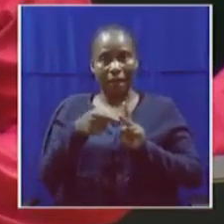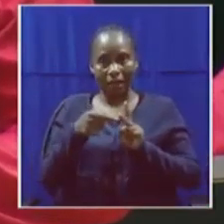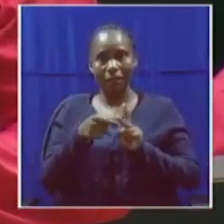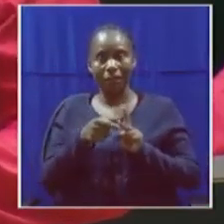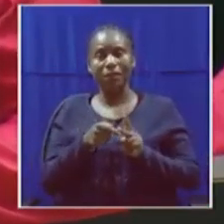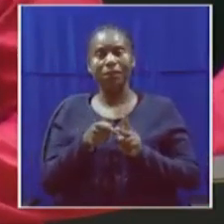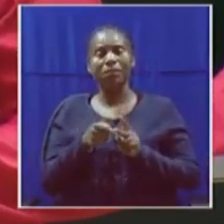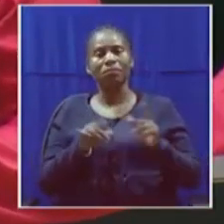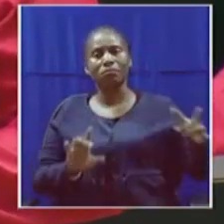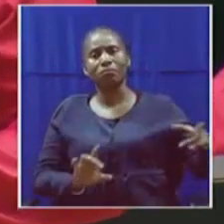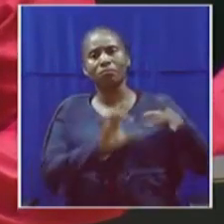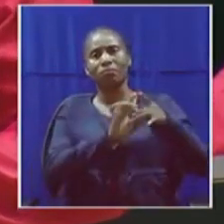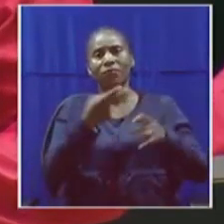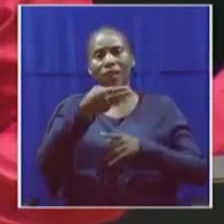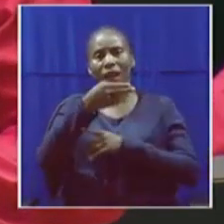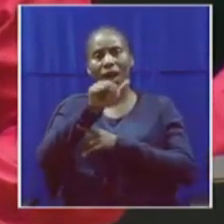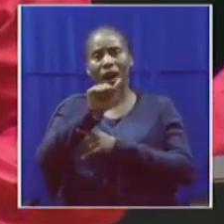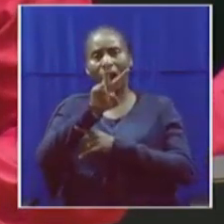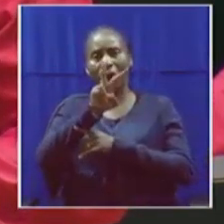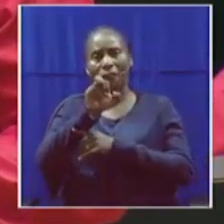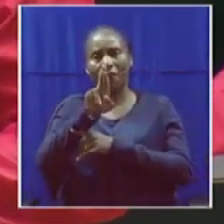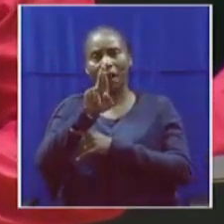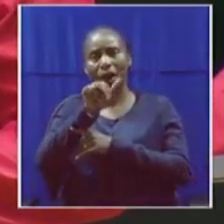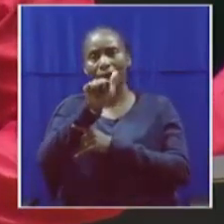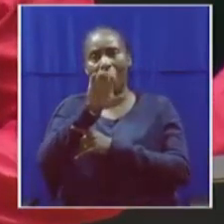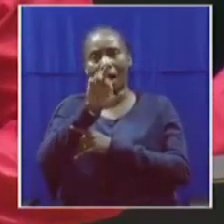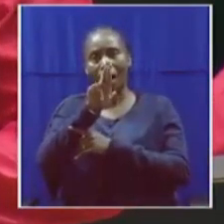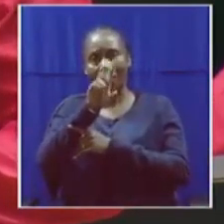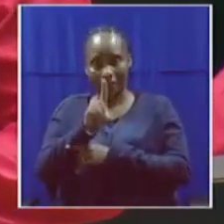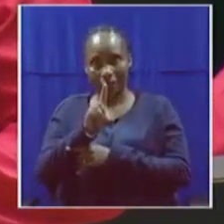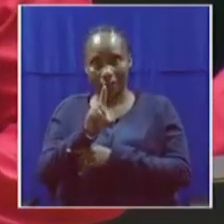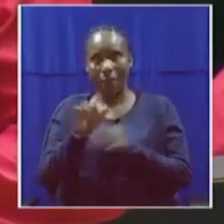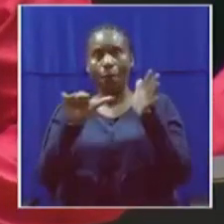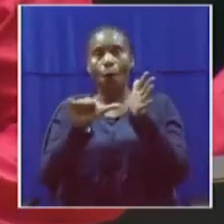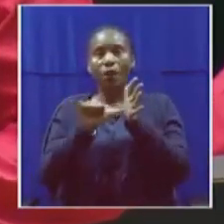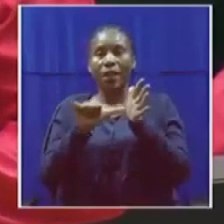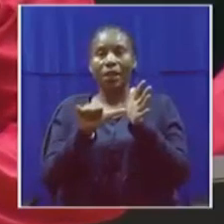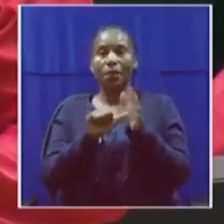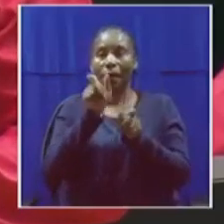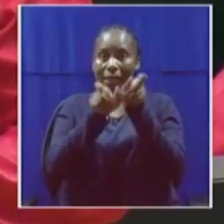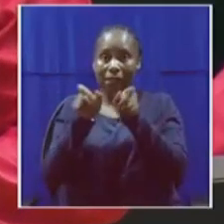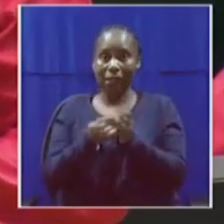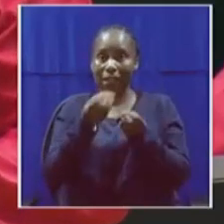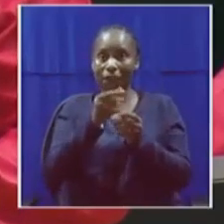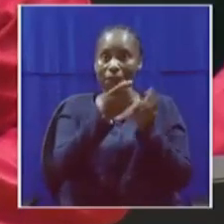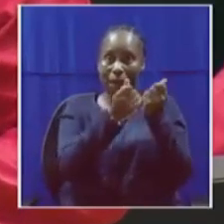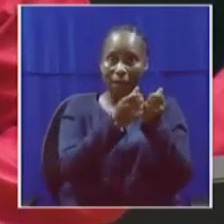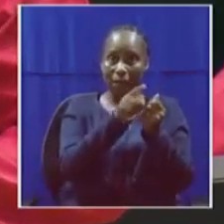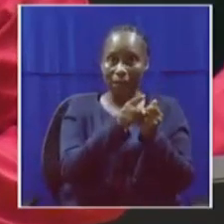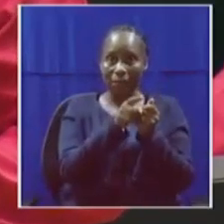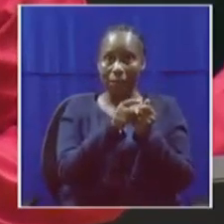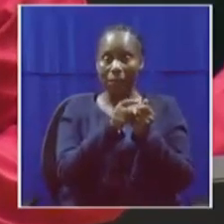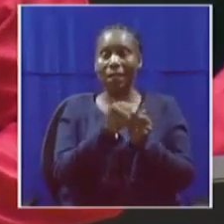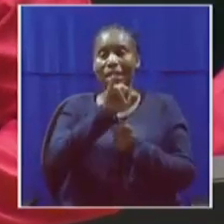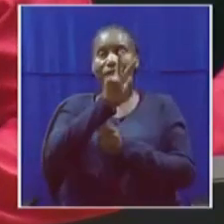University. And the key funders of the CID is Investec Asset Management, the